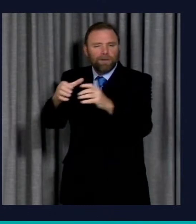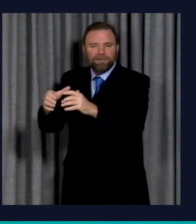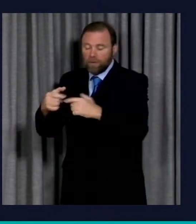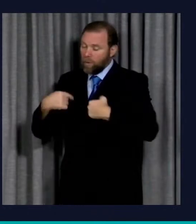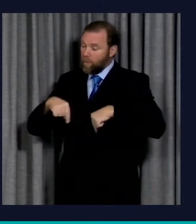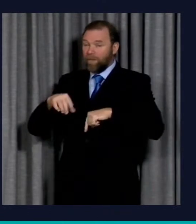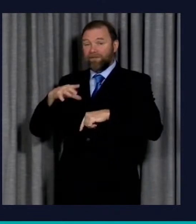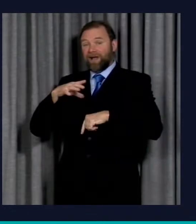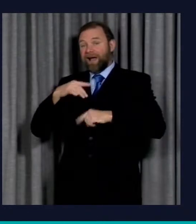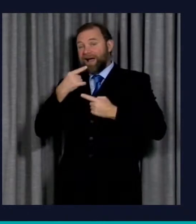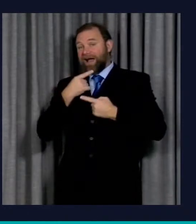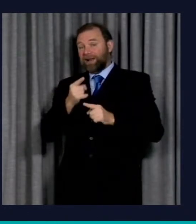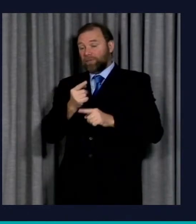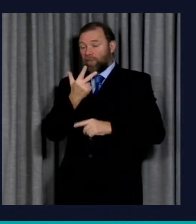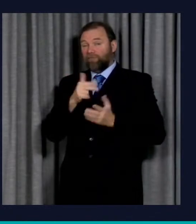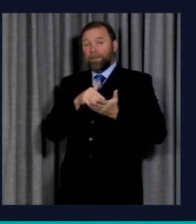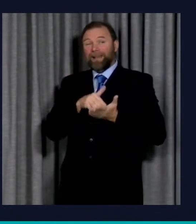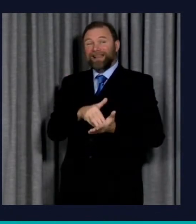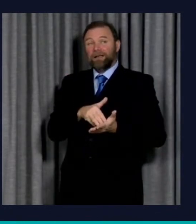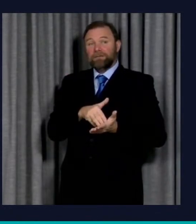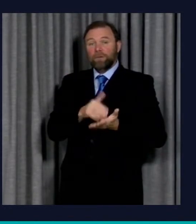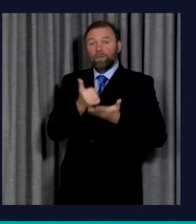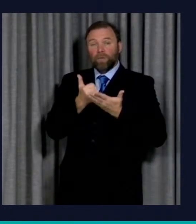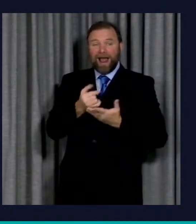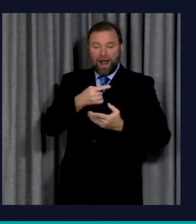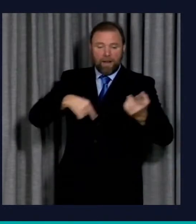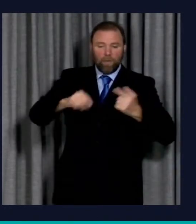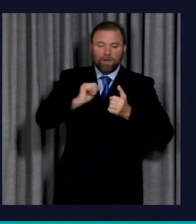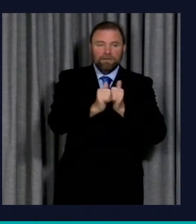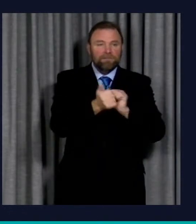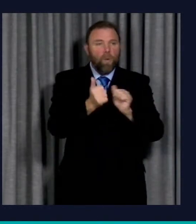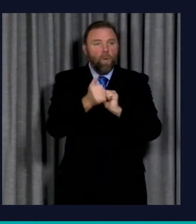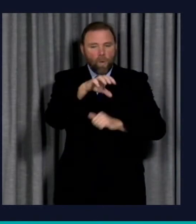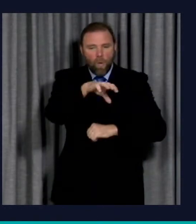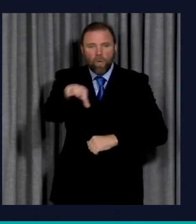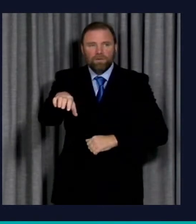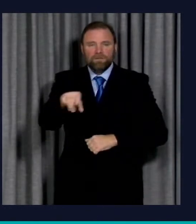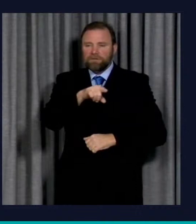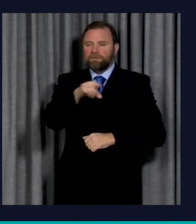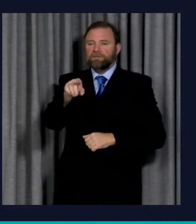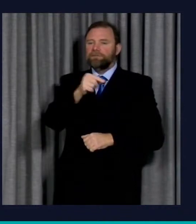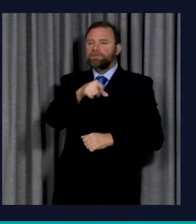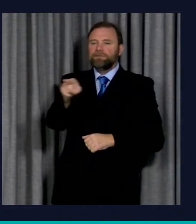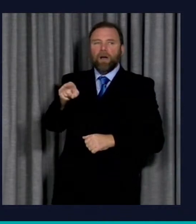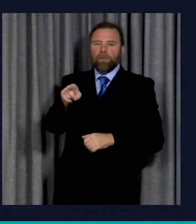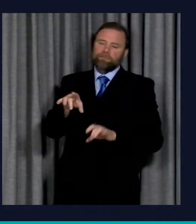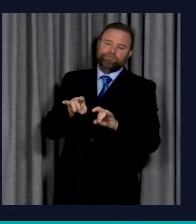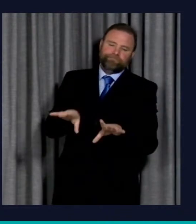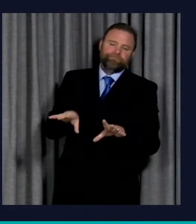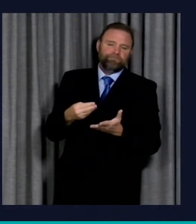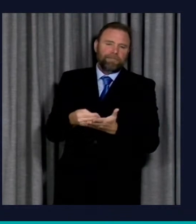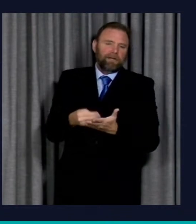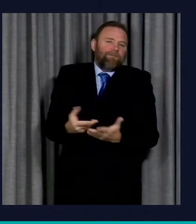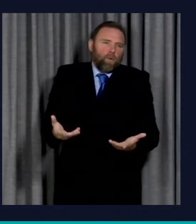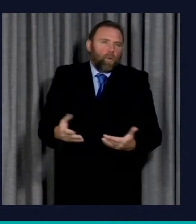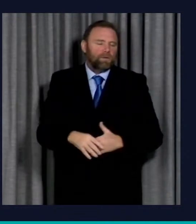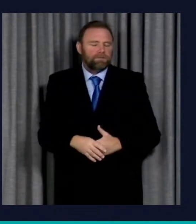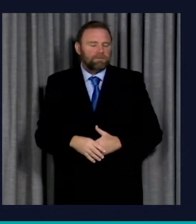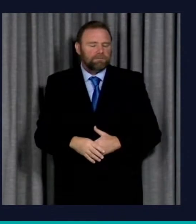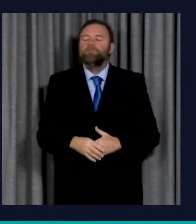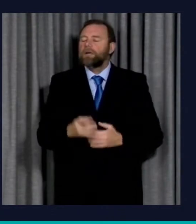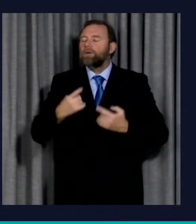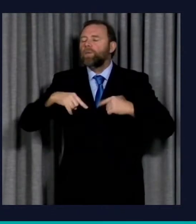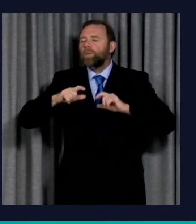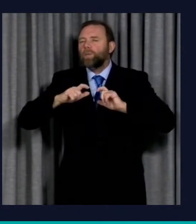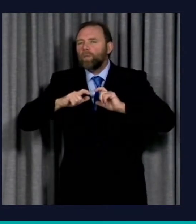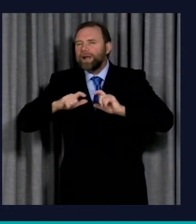million already to help with the immediate loss of income that they will face in the post-Christmas period, and we'll go